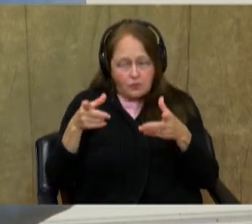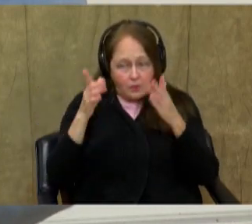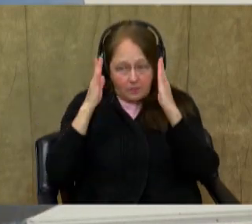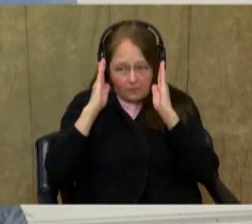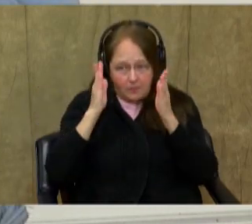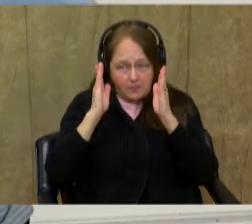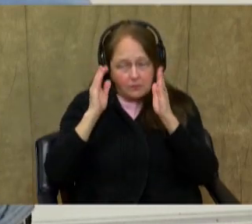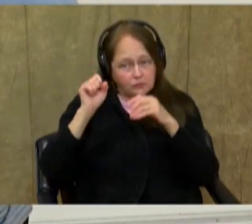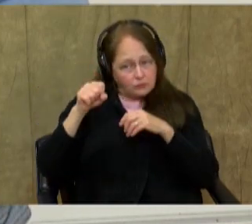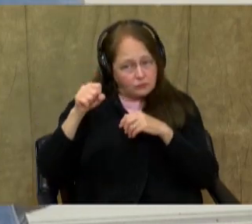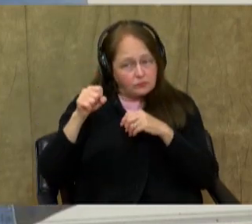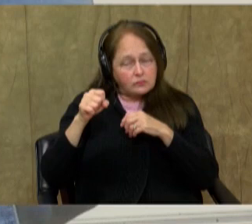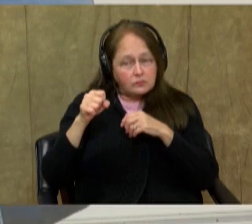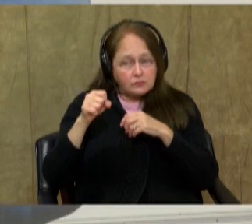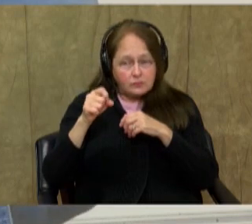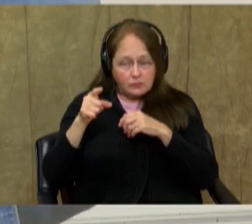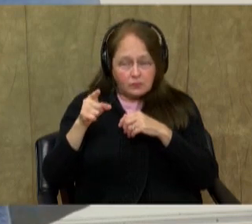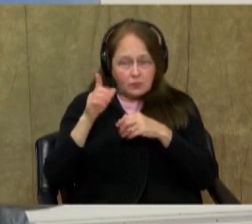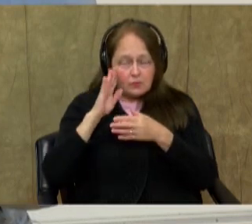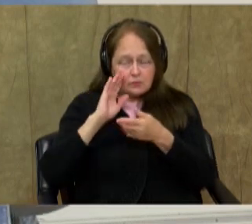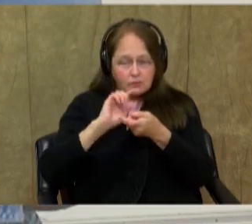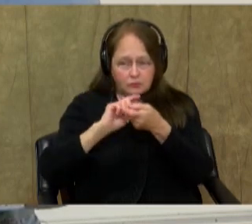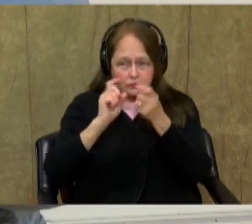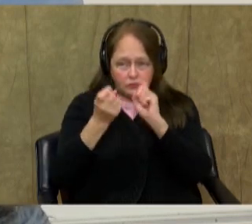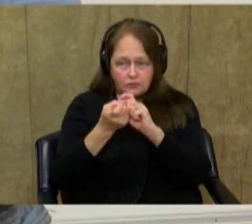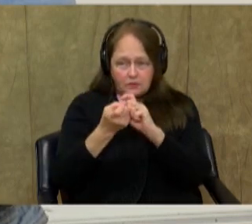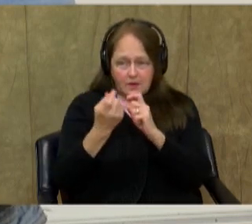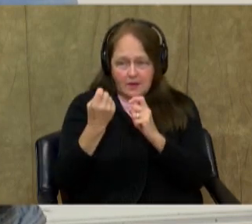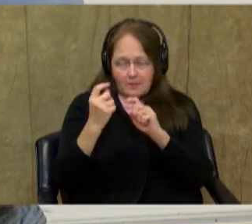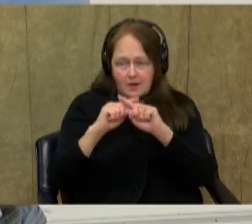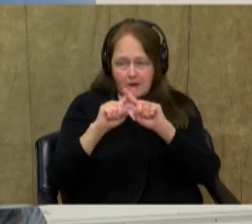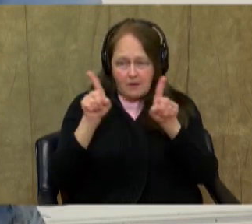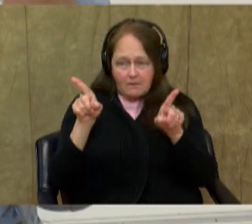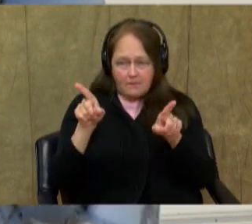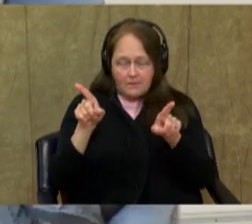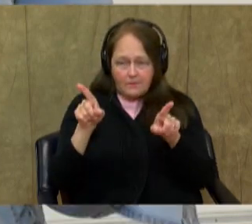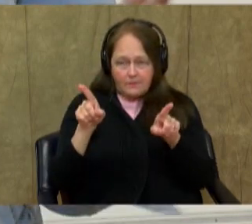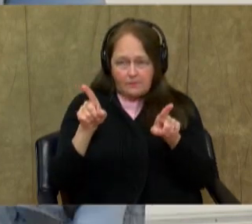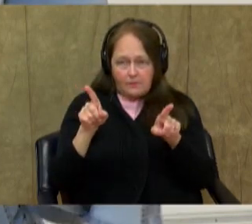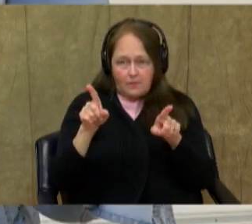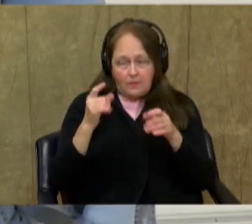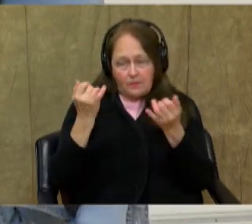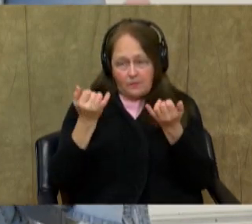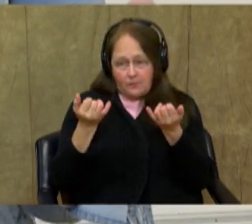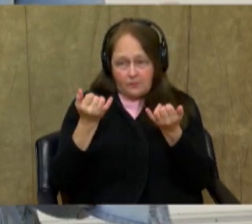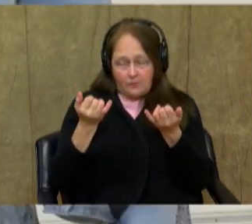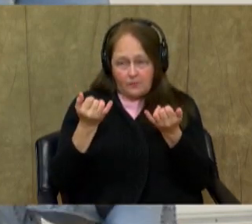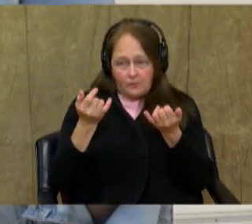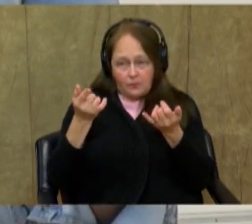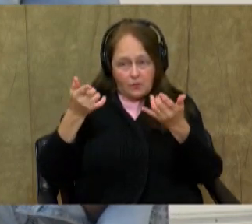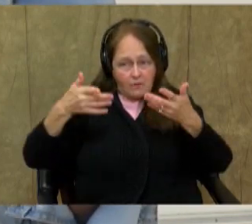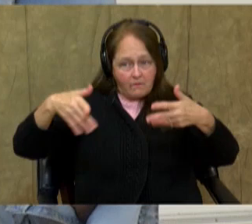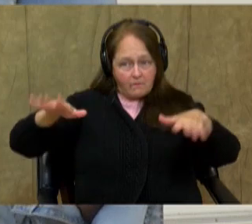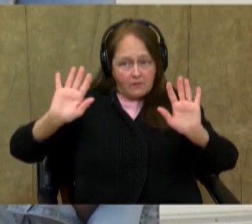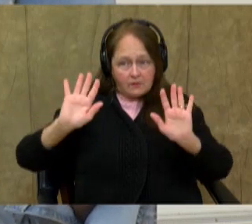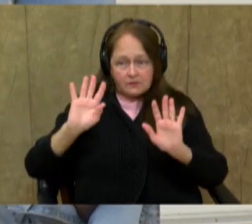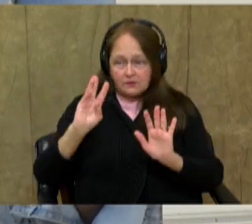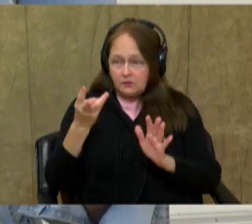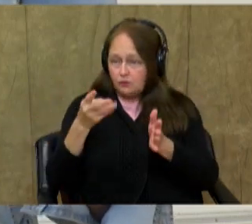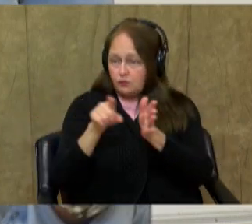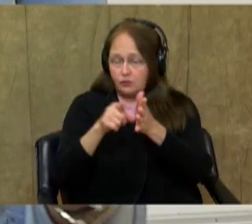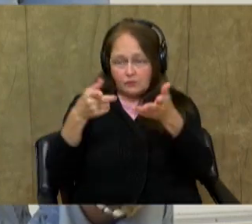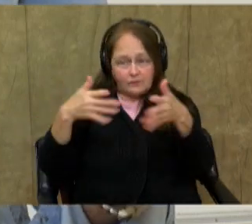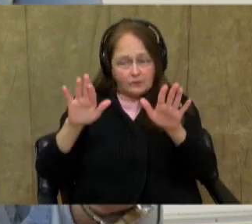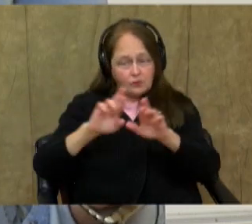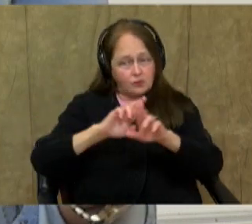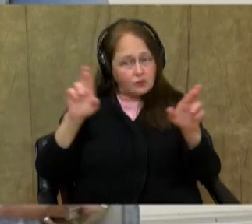attention. We're going to kind of mix it up today. We're going to do something a little bit different because as of now, you are done with 6th grade.